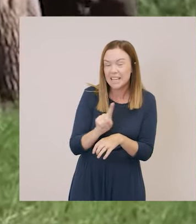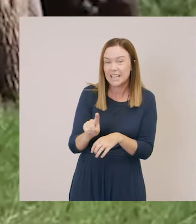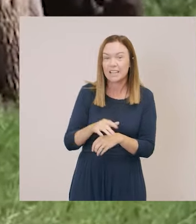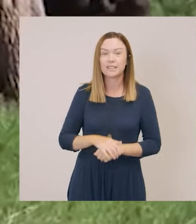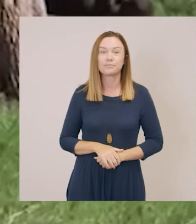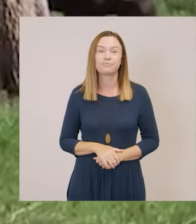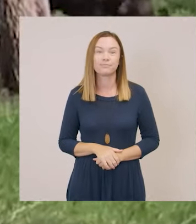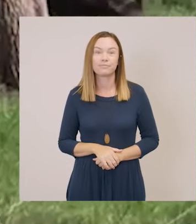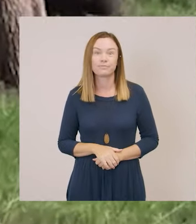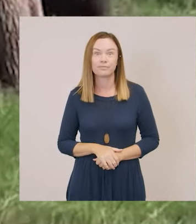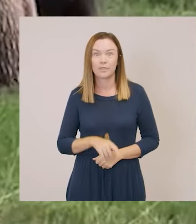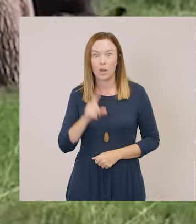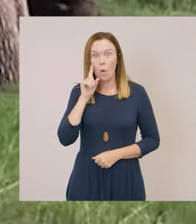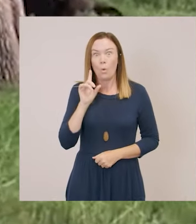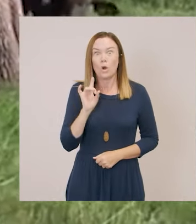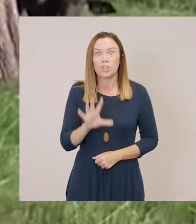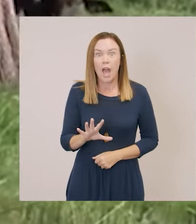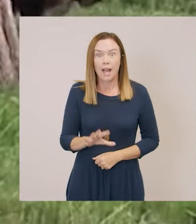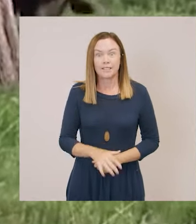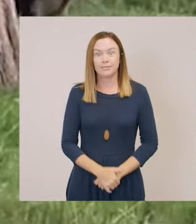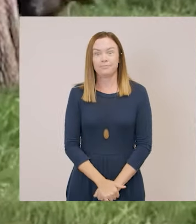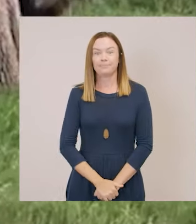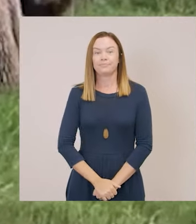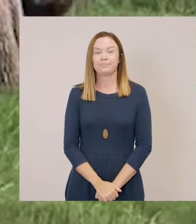and watch out.